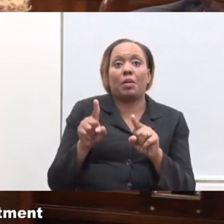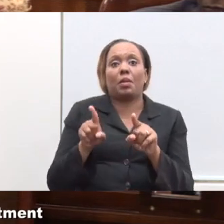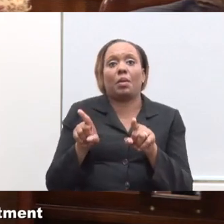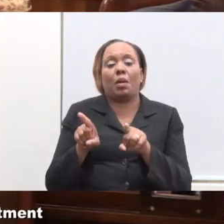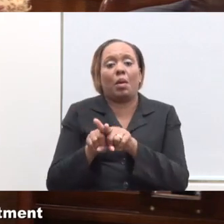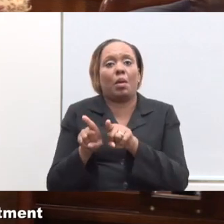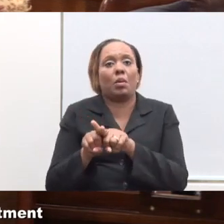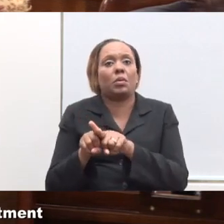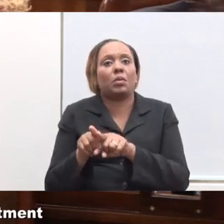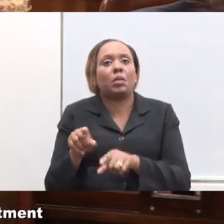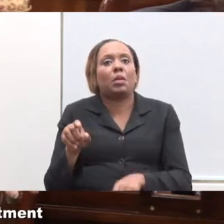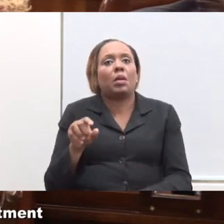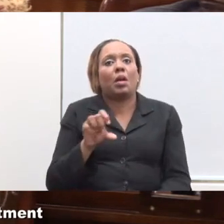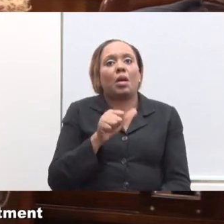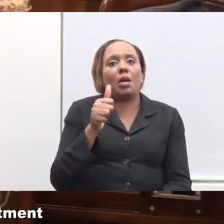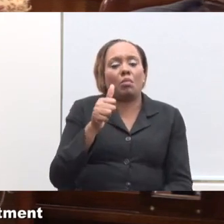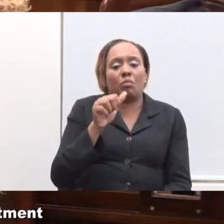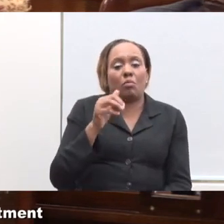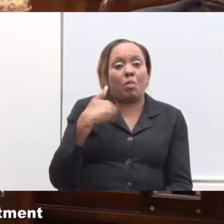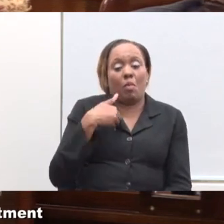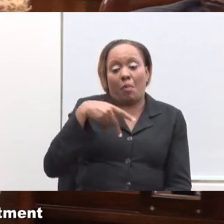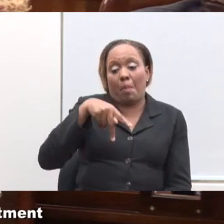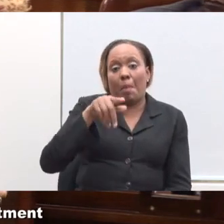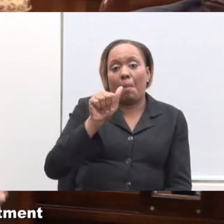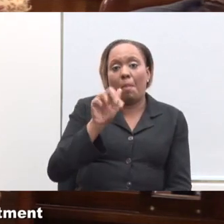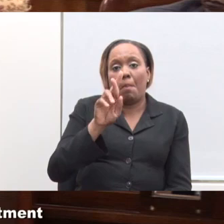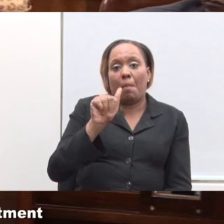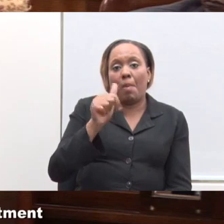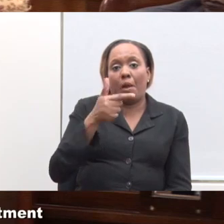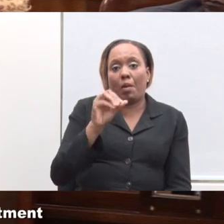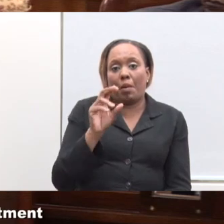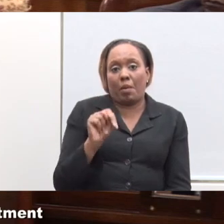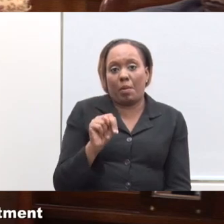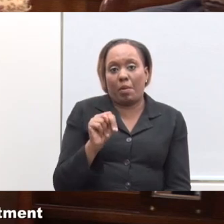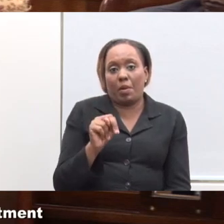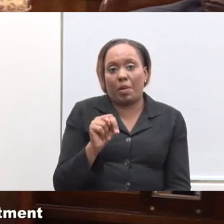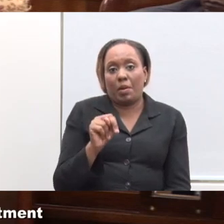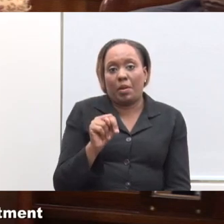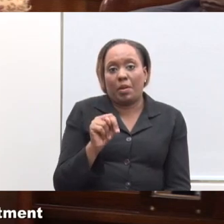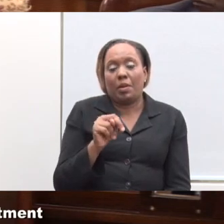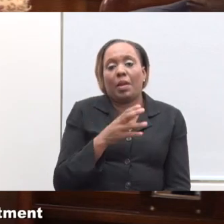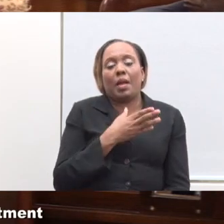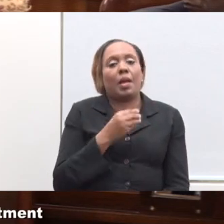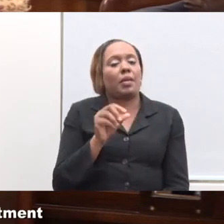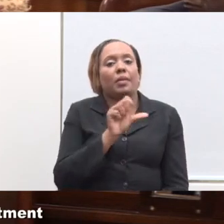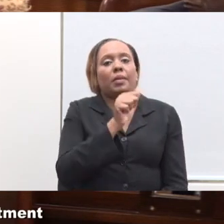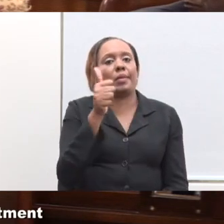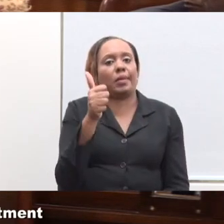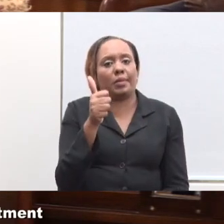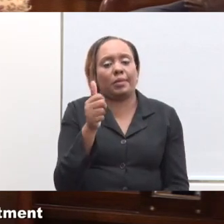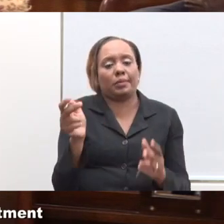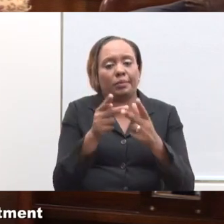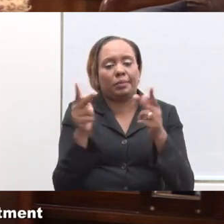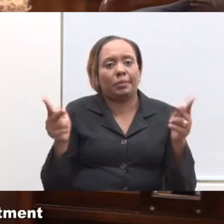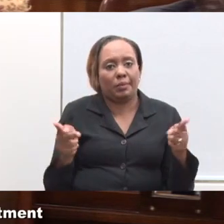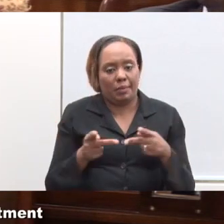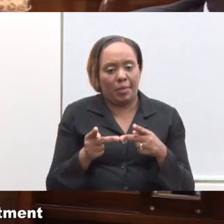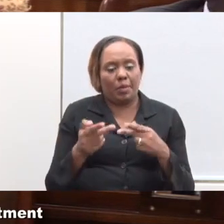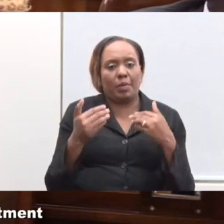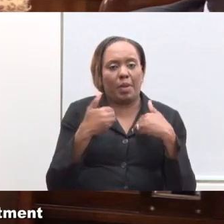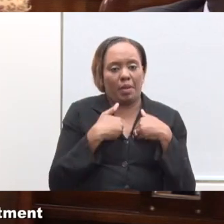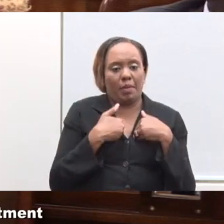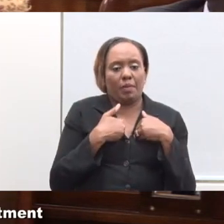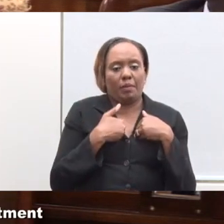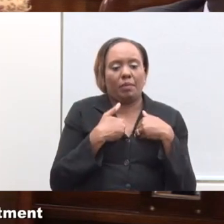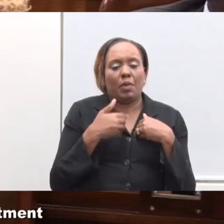quarantine beds. And at Paragon, Mr. Speaker, we have just about 270 quarantine beds as